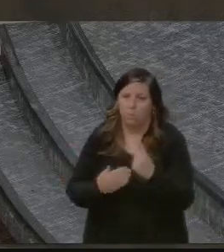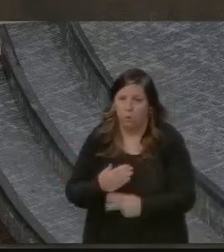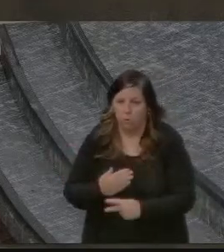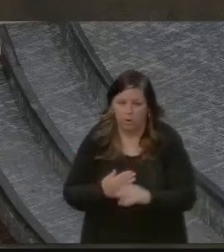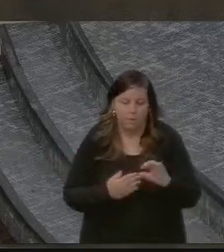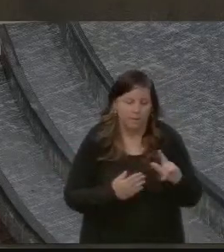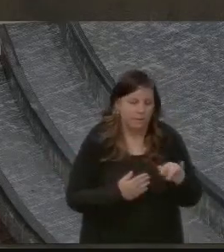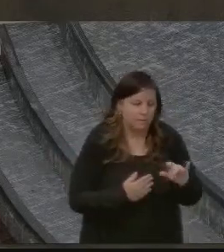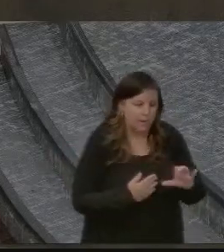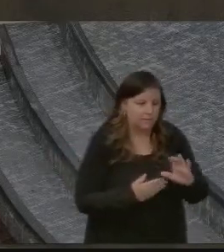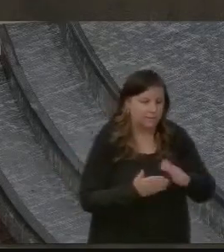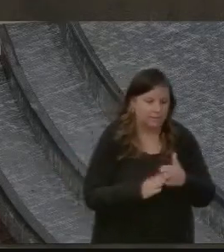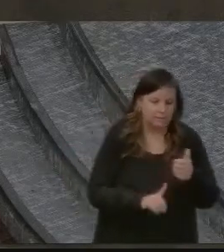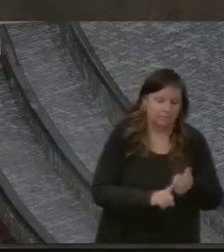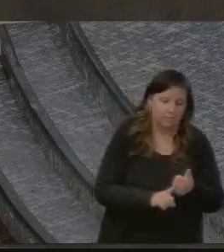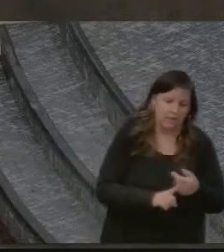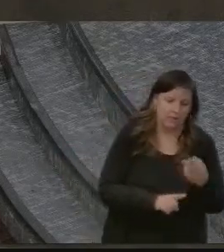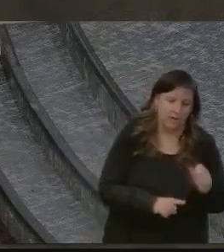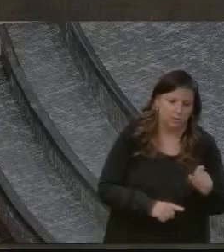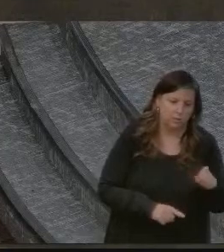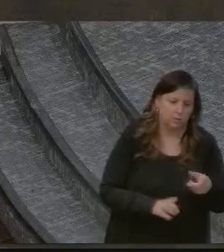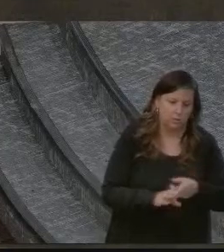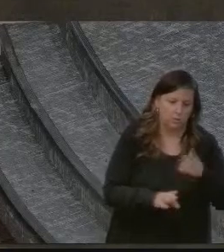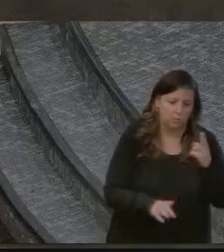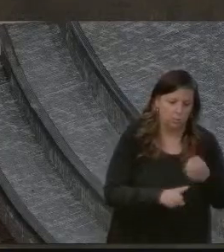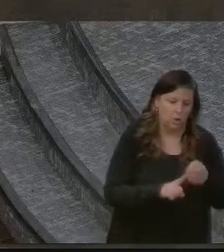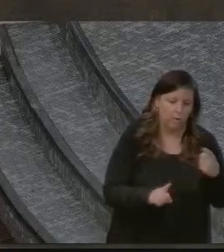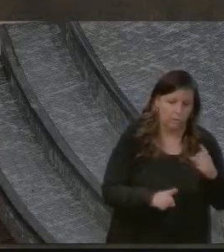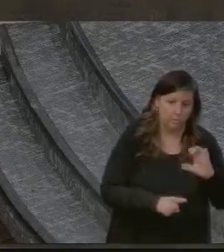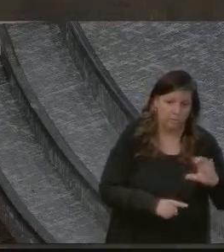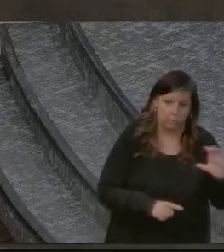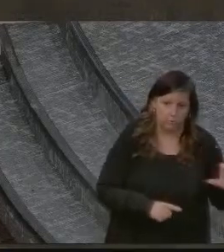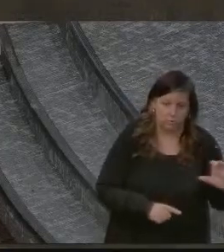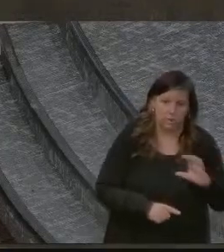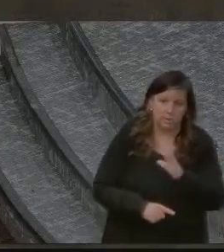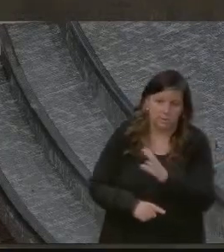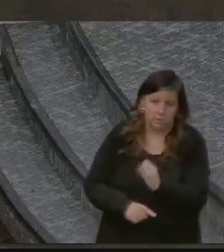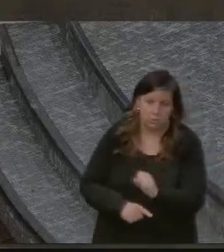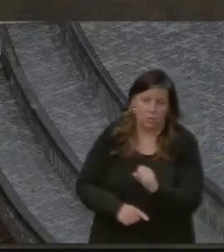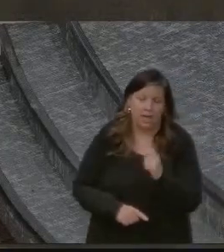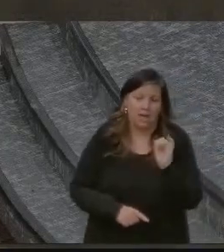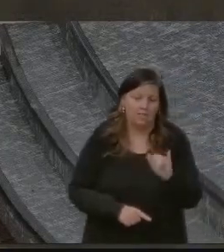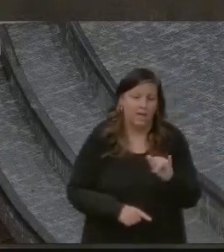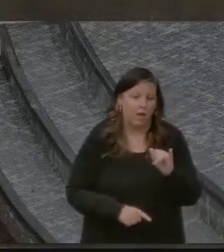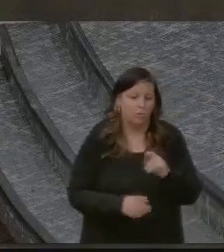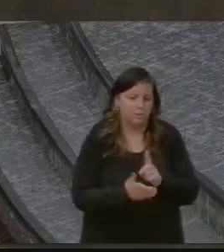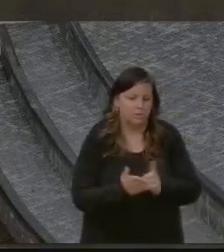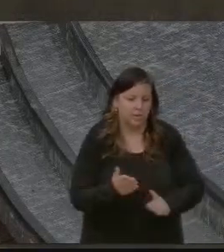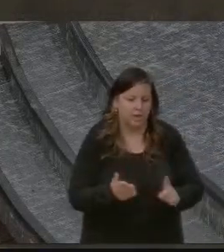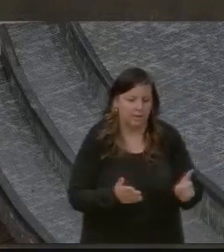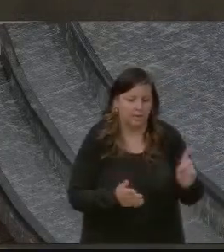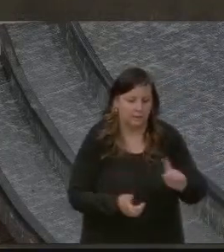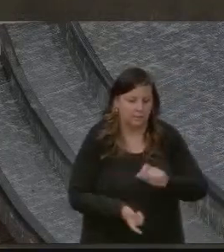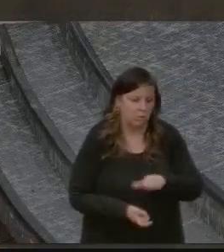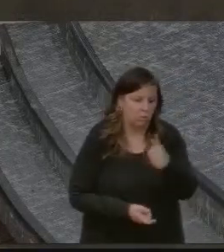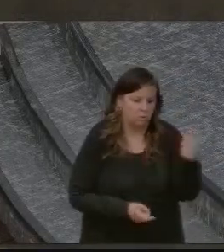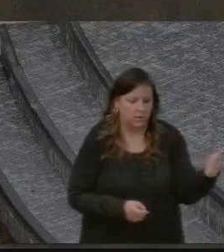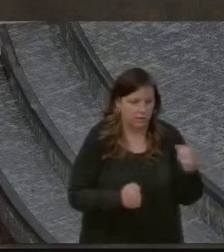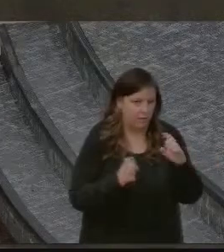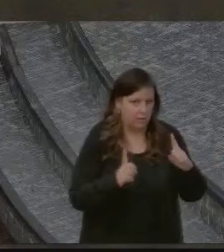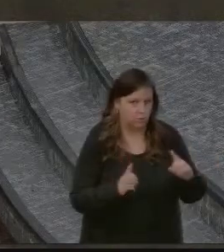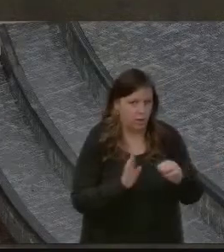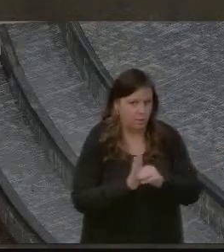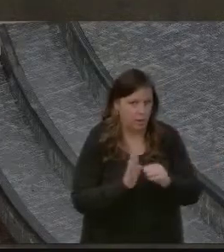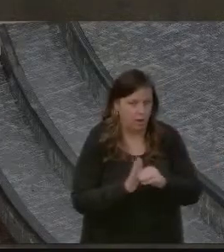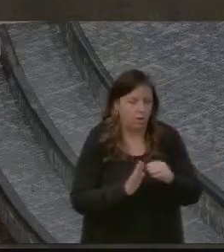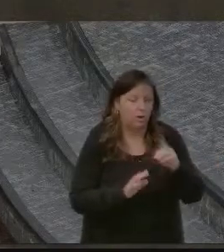from Clark Central or Cedar Shoals, and it was designed as an alternative education model for students who the traditional